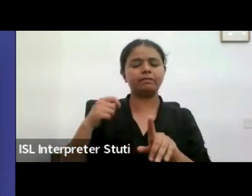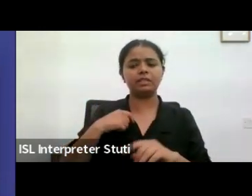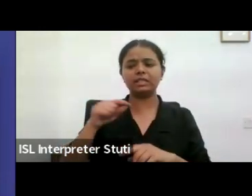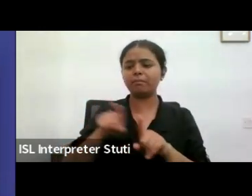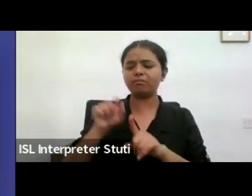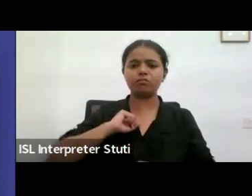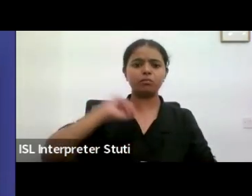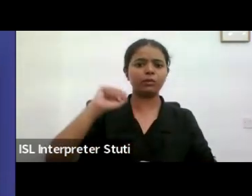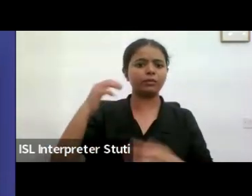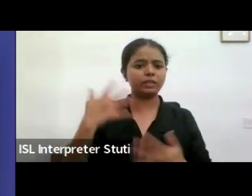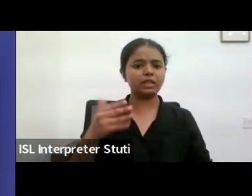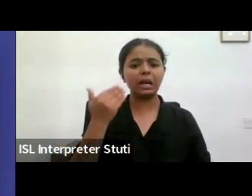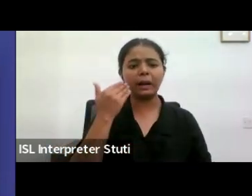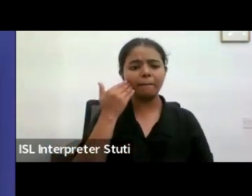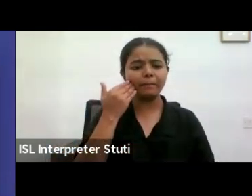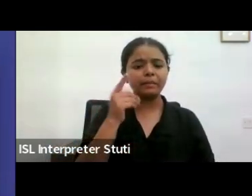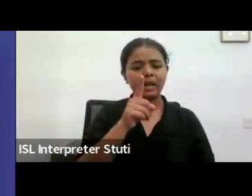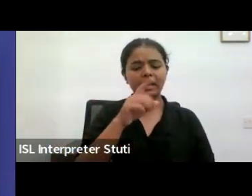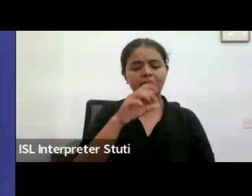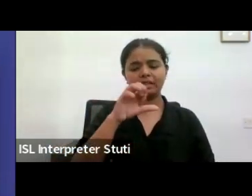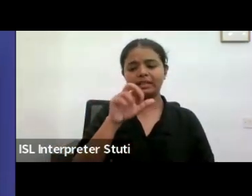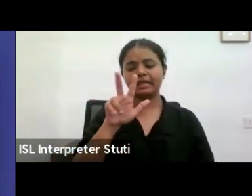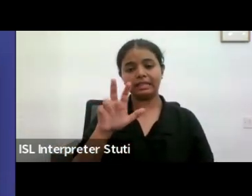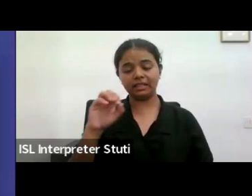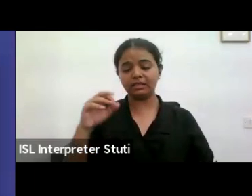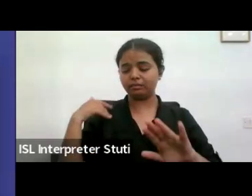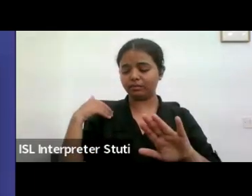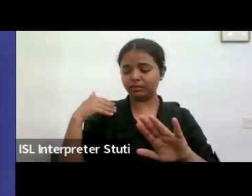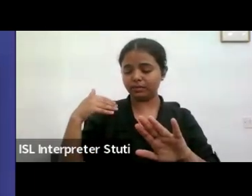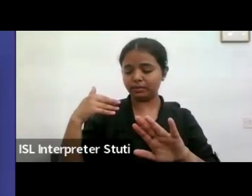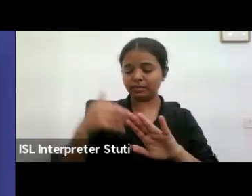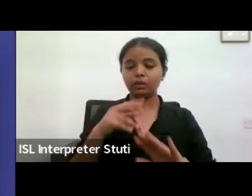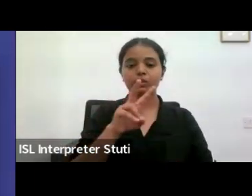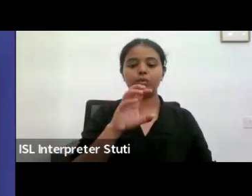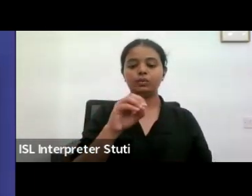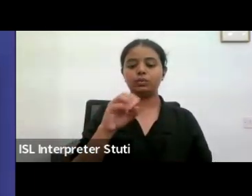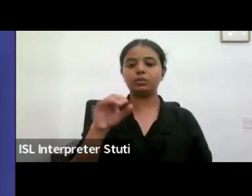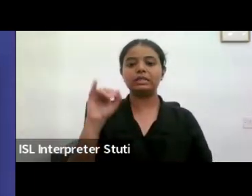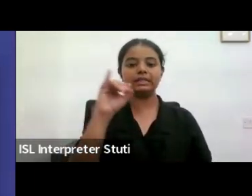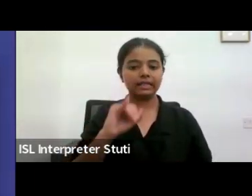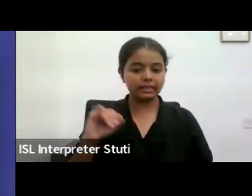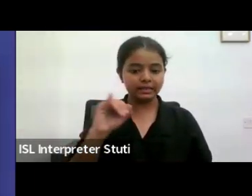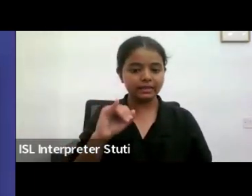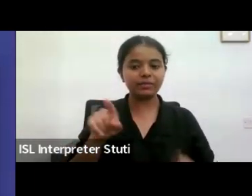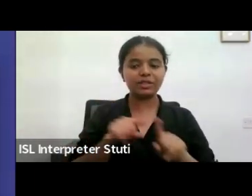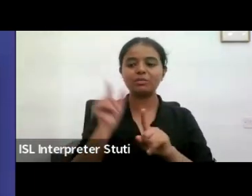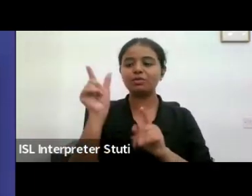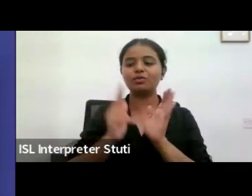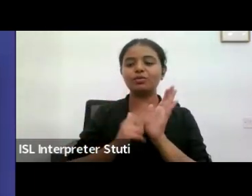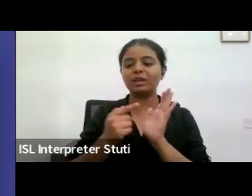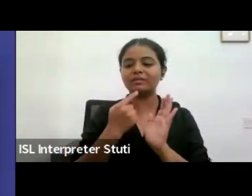the 1980s to 2006, where we got the UN Convention on the Rights of Persons